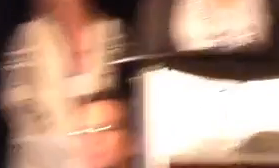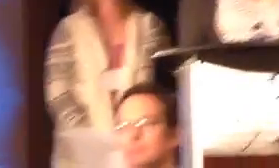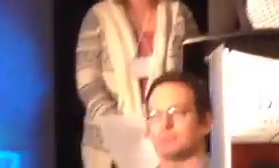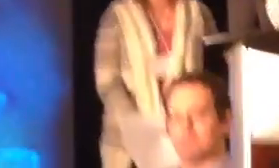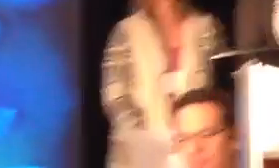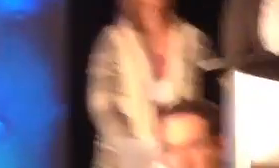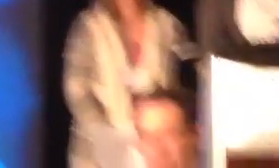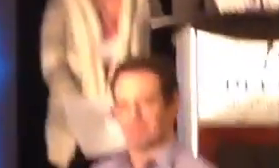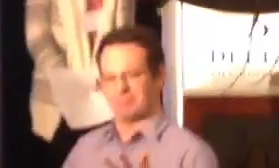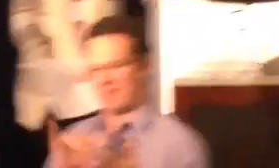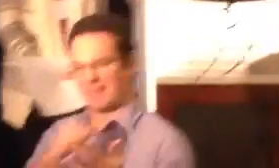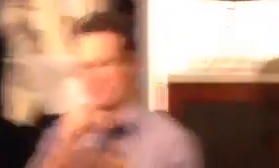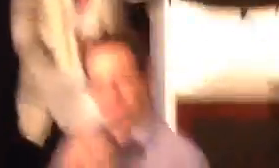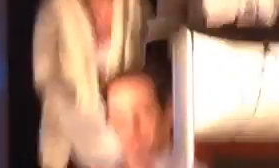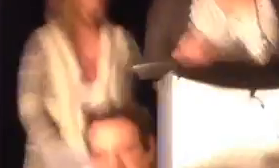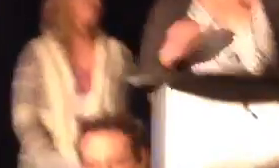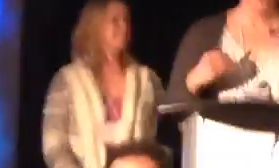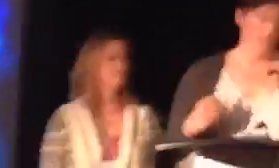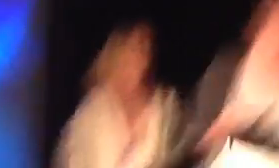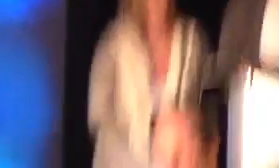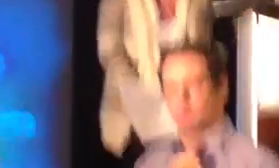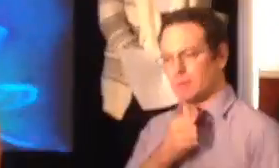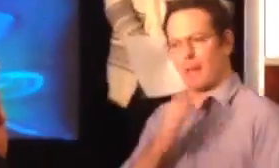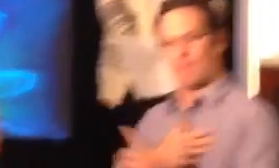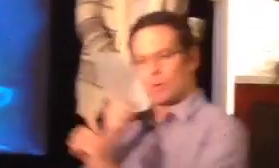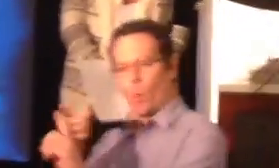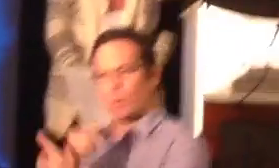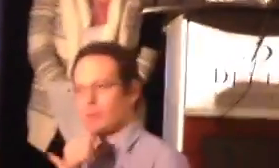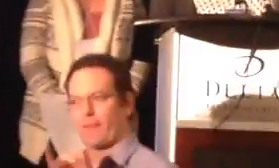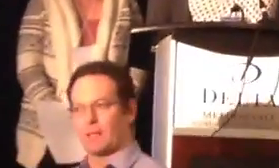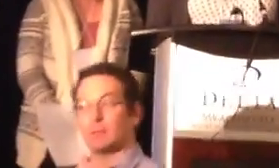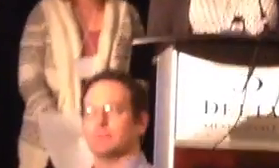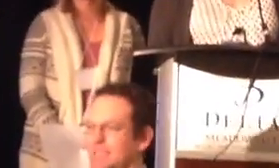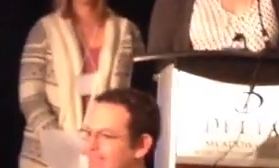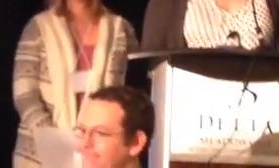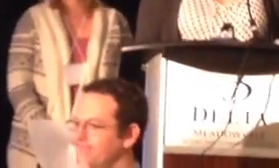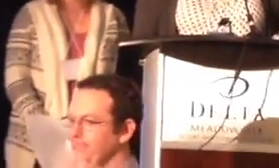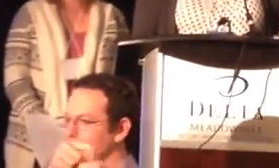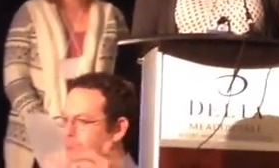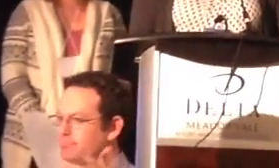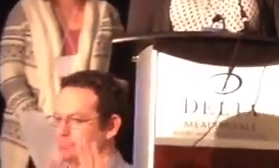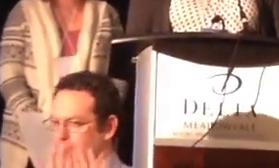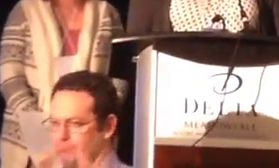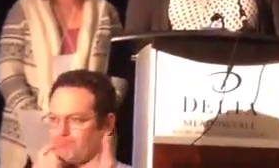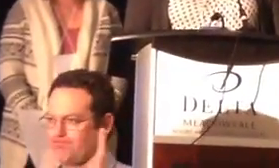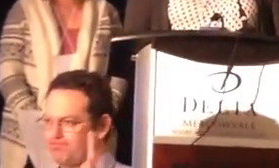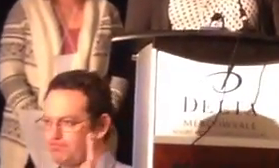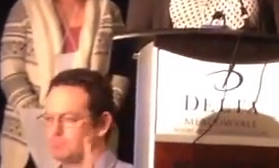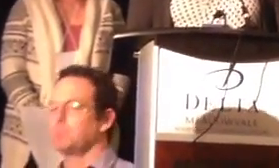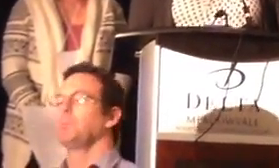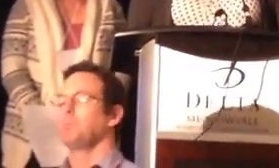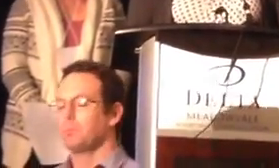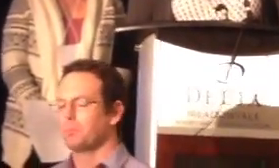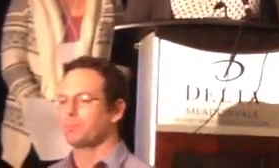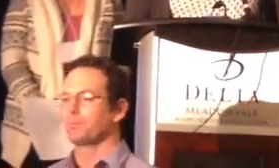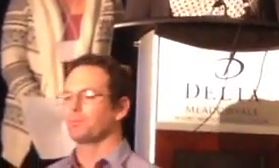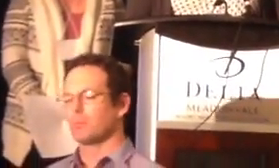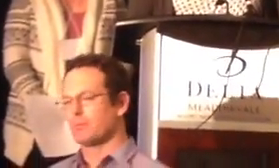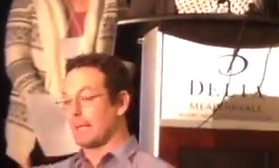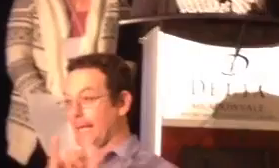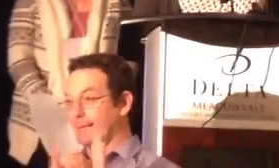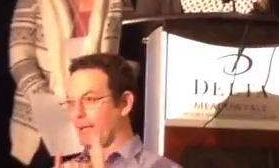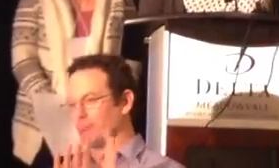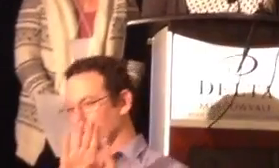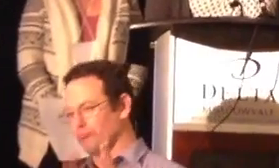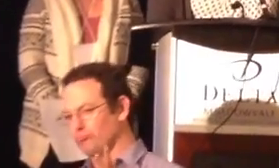our intentions. It values the inner conflict or the cognitive dissonance that's so valuable as an indicator that change is